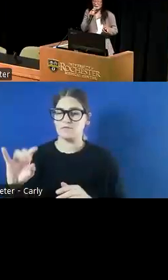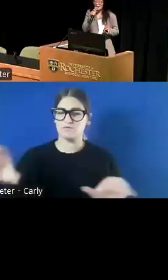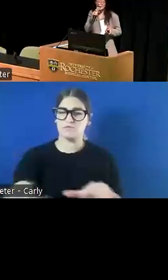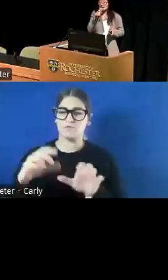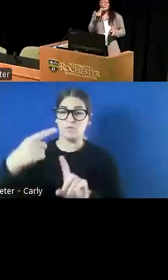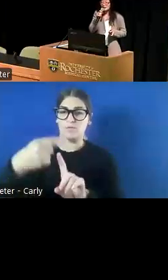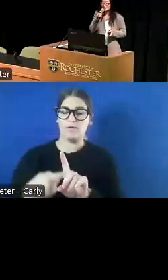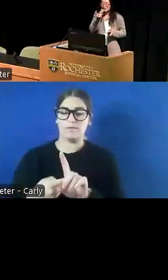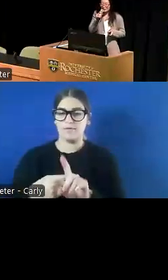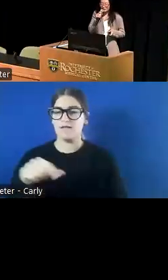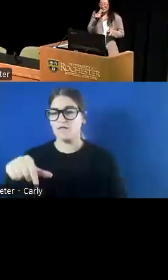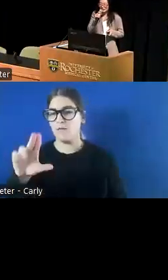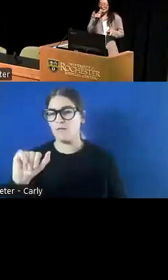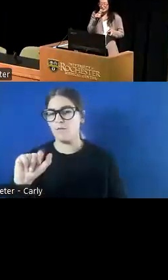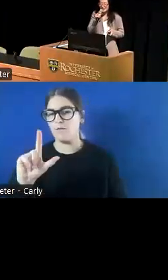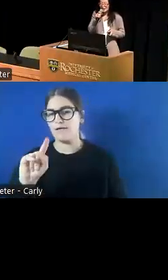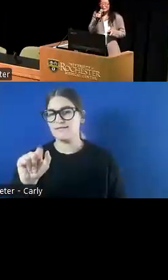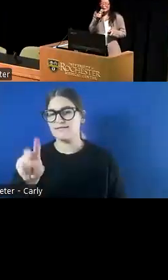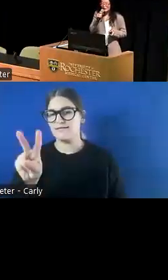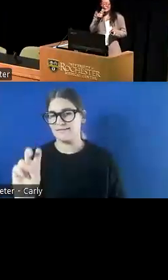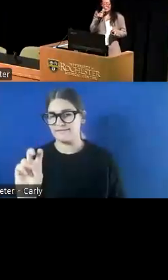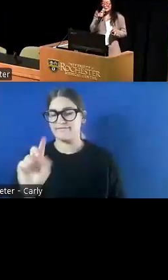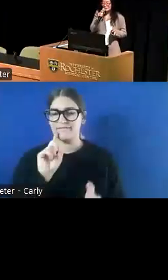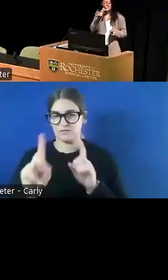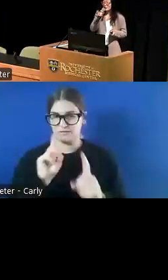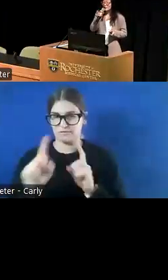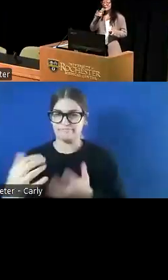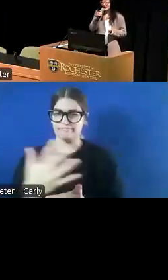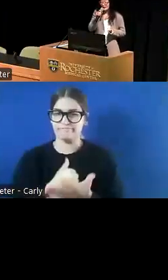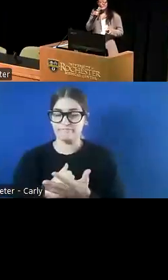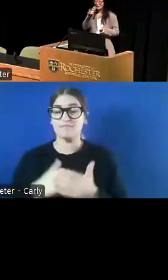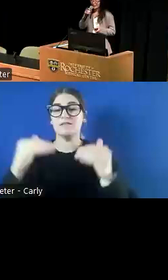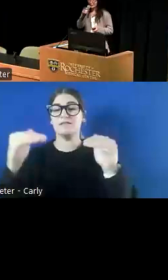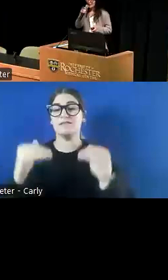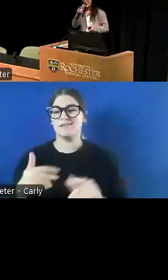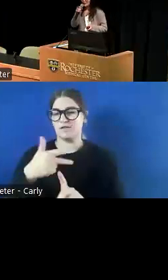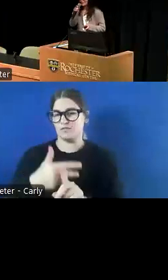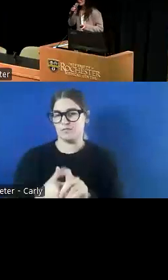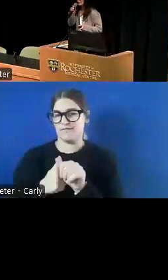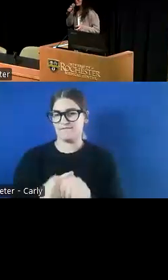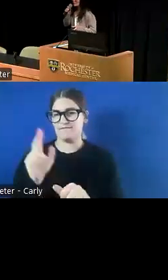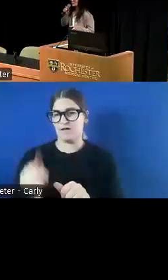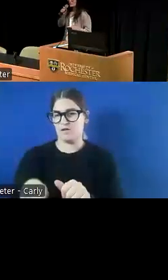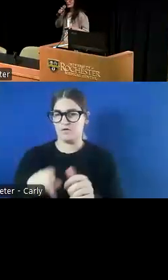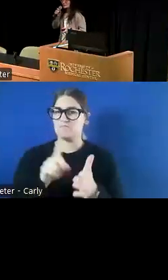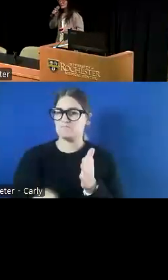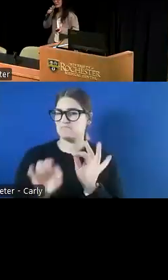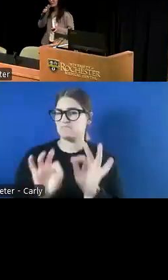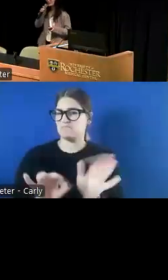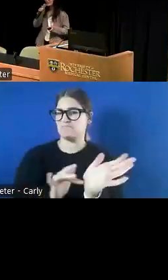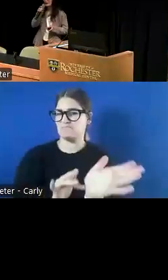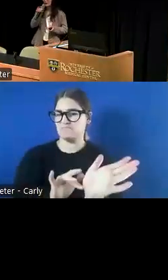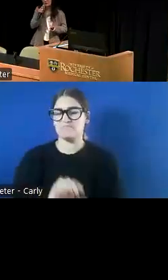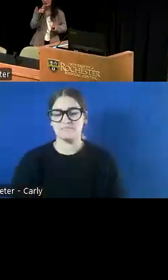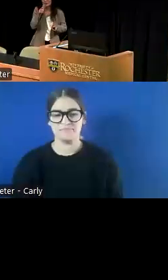they're applying the intervention skills. And we also have a 3-month follow-up planned. And so for